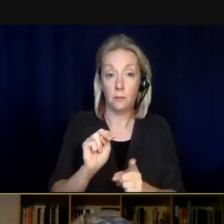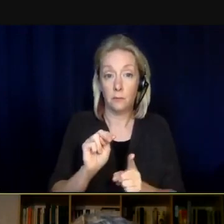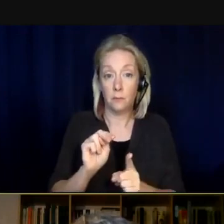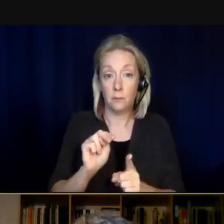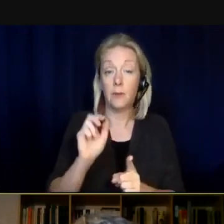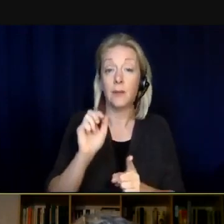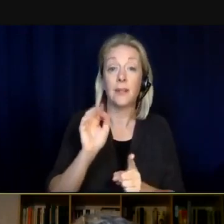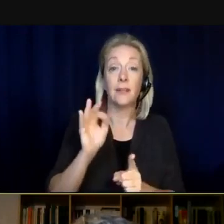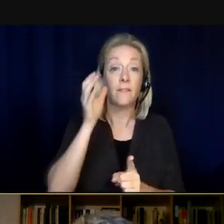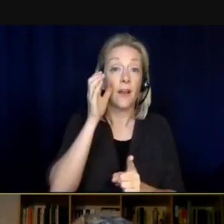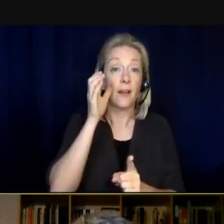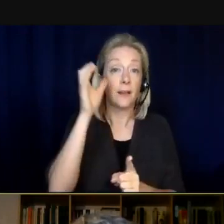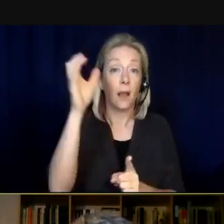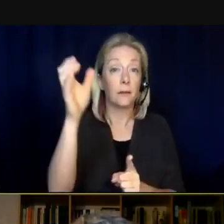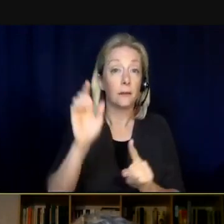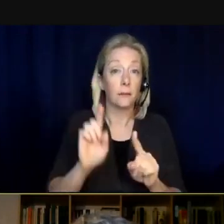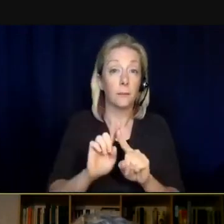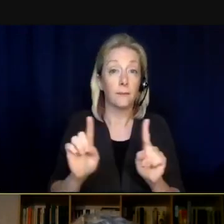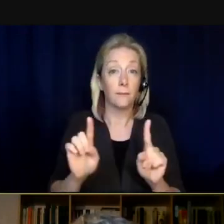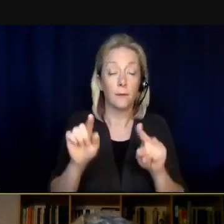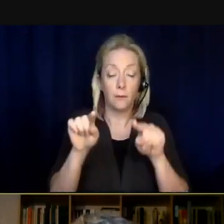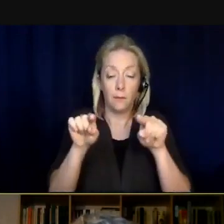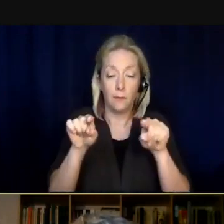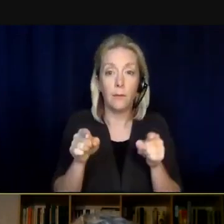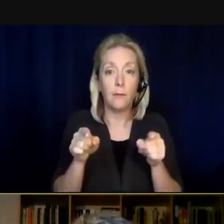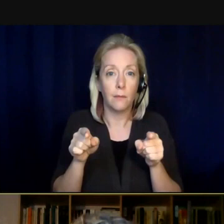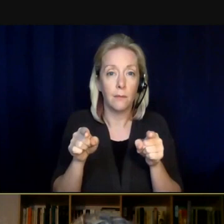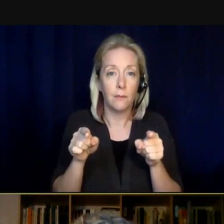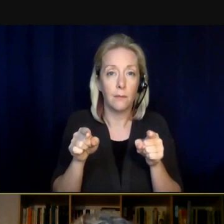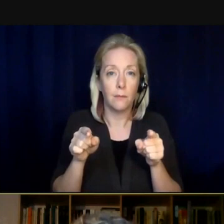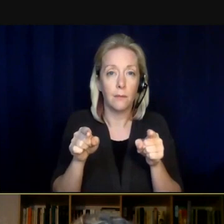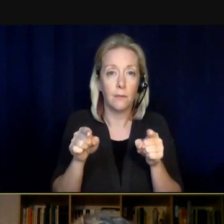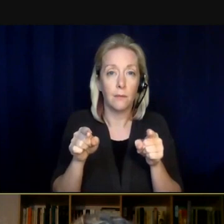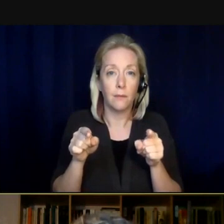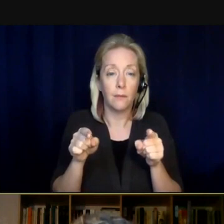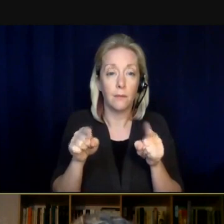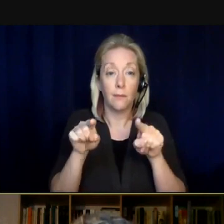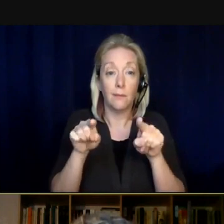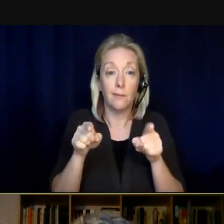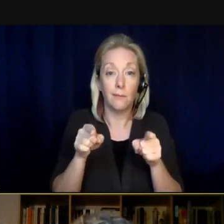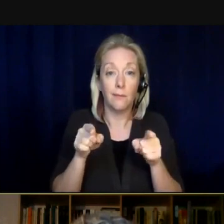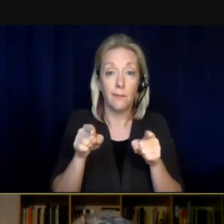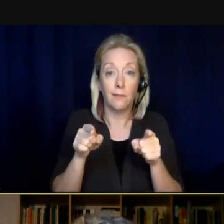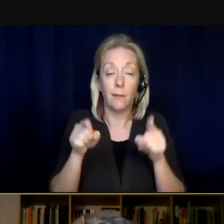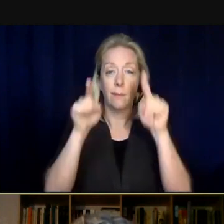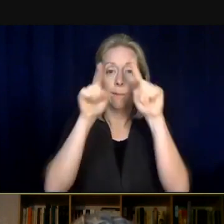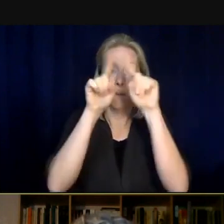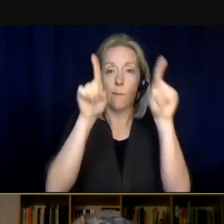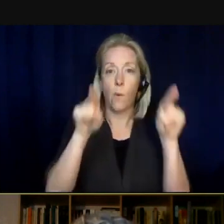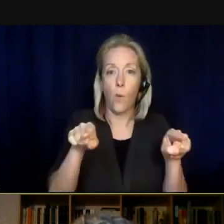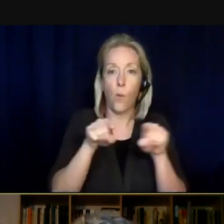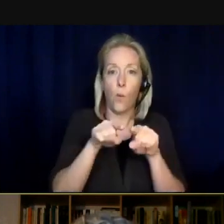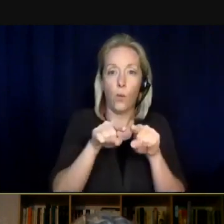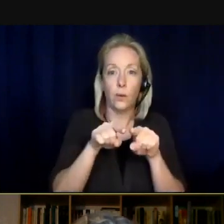the concept is different, you'll see it in parentheses here. So see, this one says board, that one says